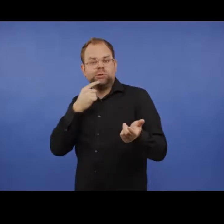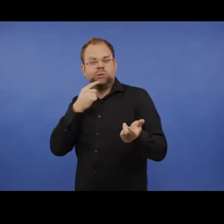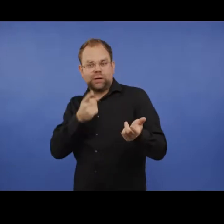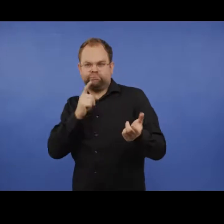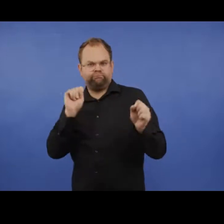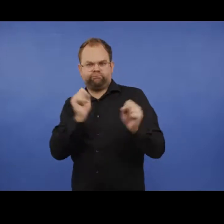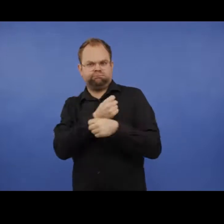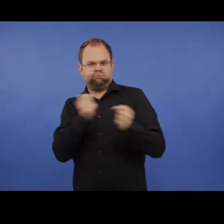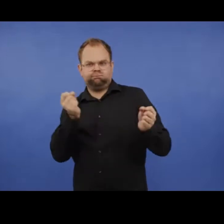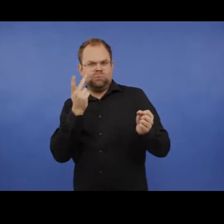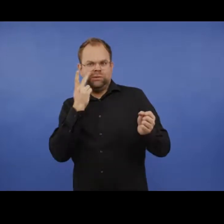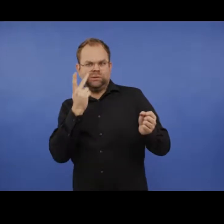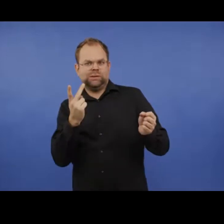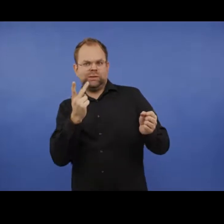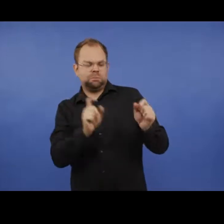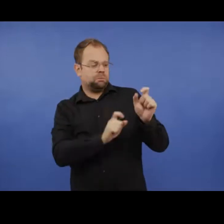intentionally.